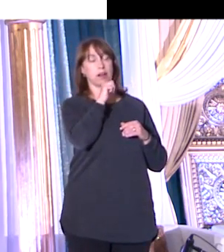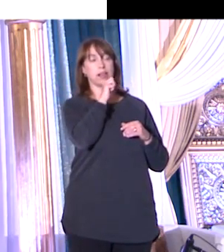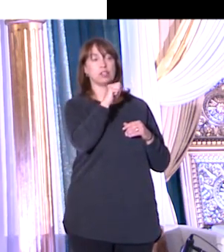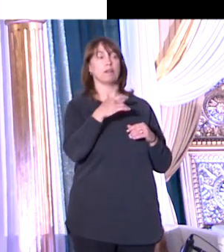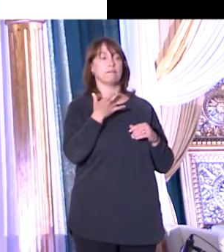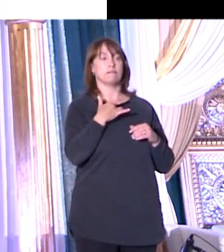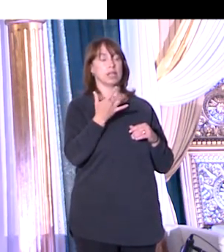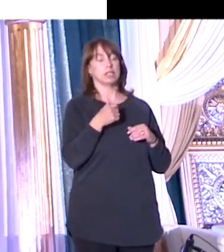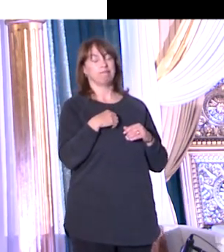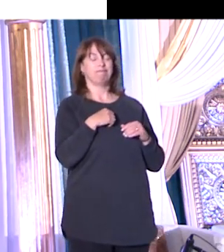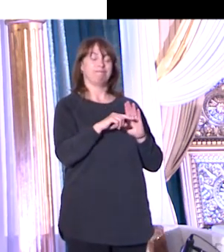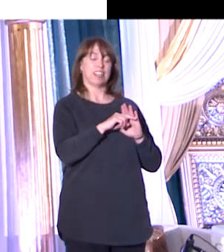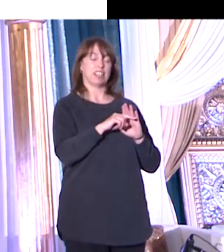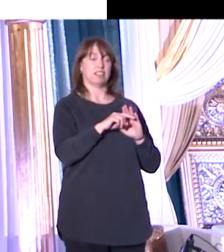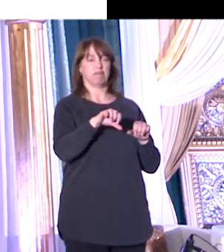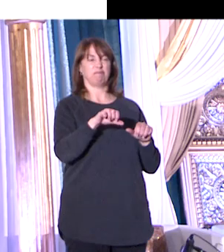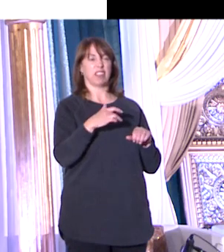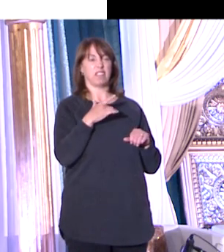happen in the future.